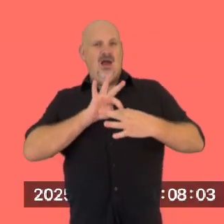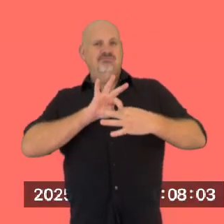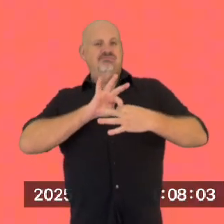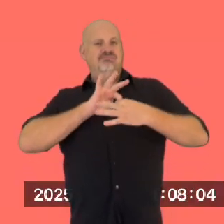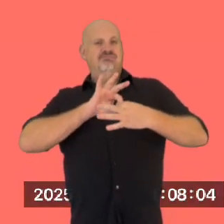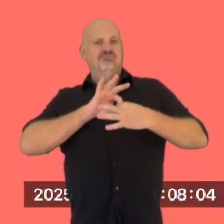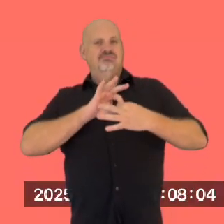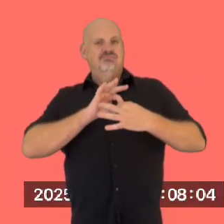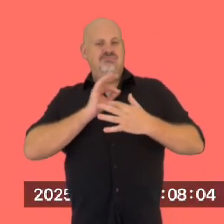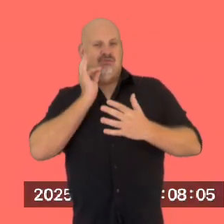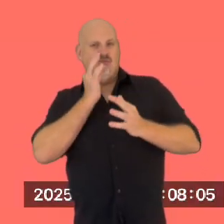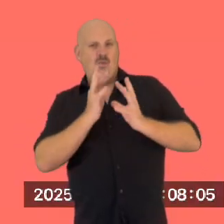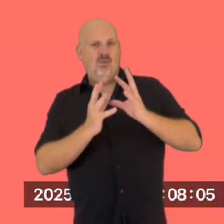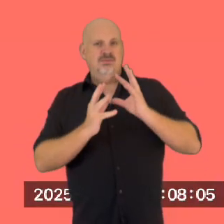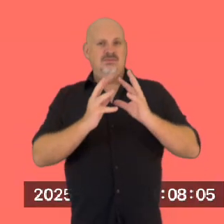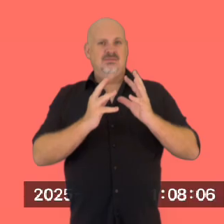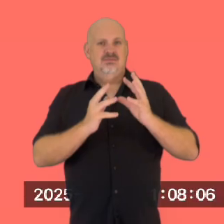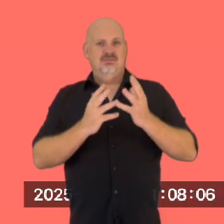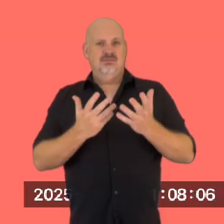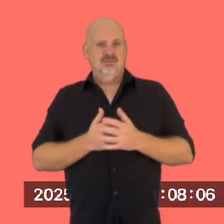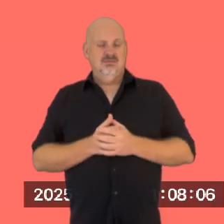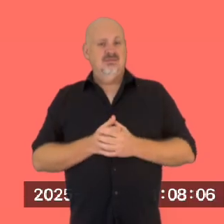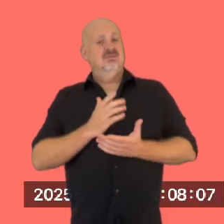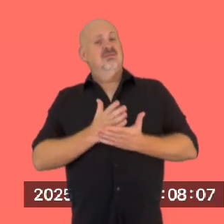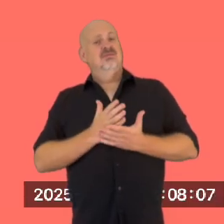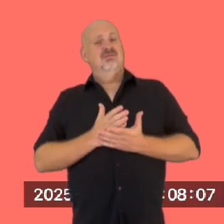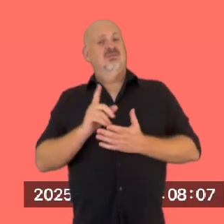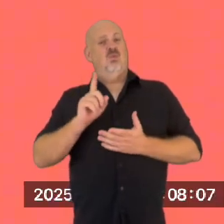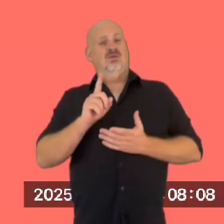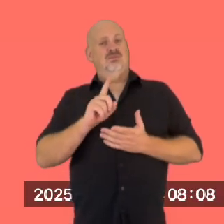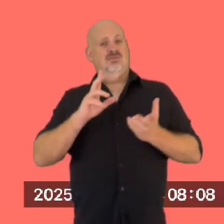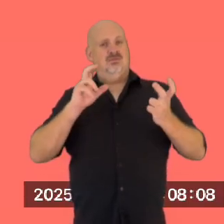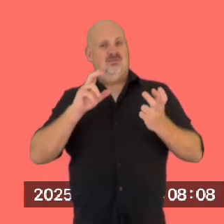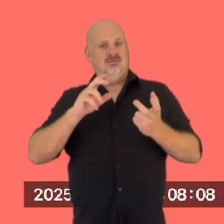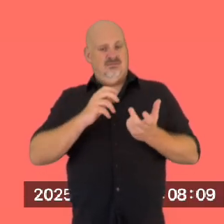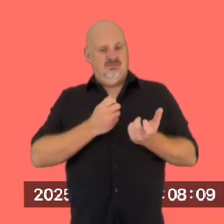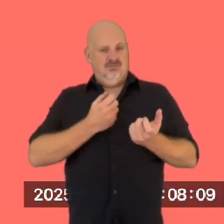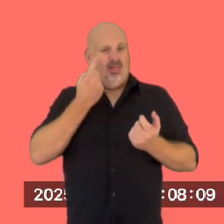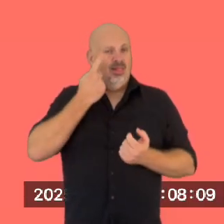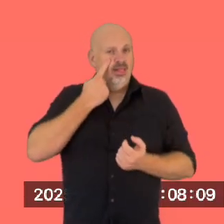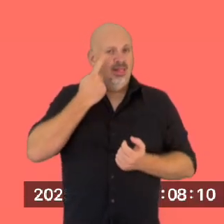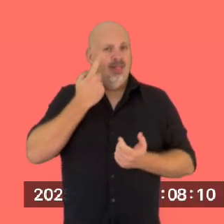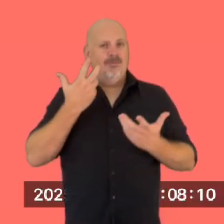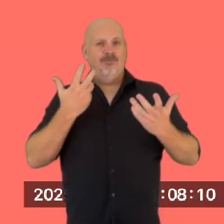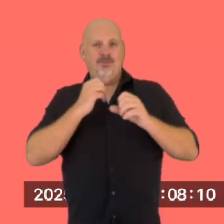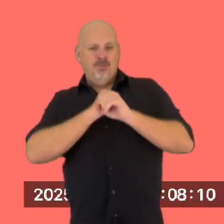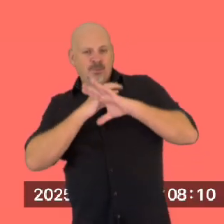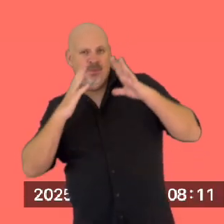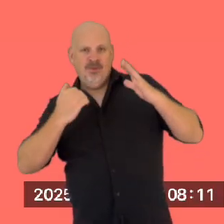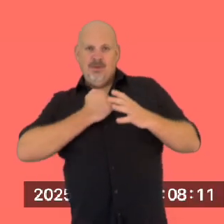is that the rhythm of the roses are like. And then, this is all about interpretation